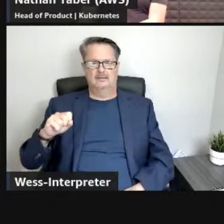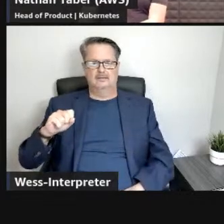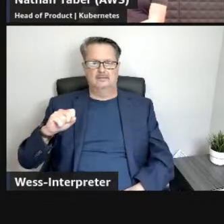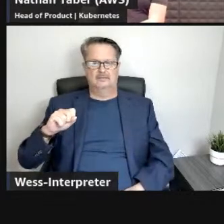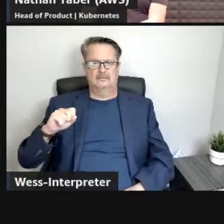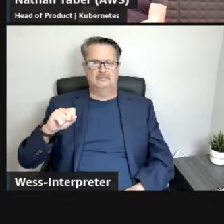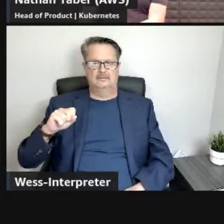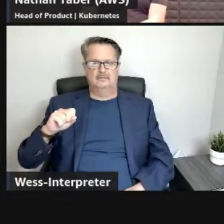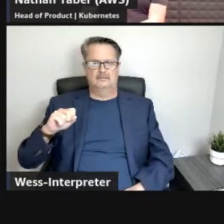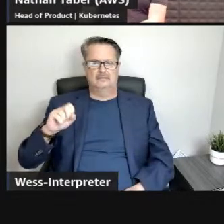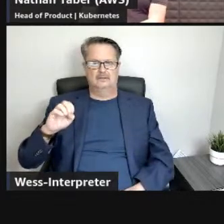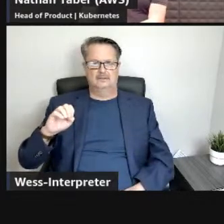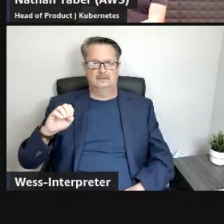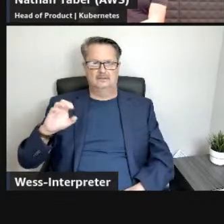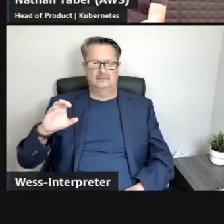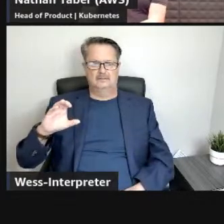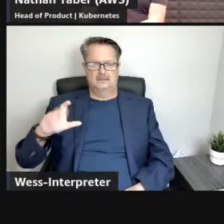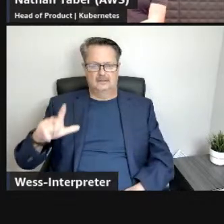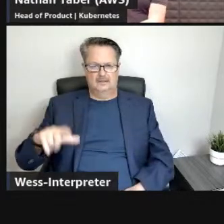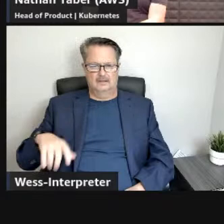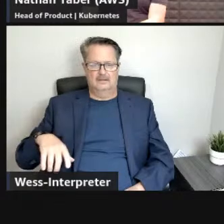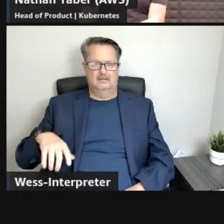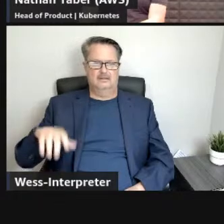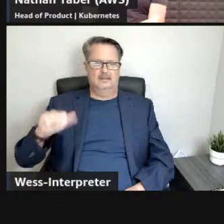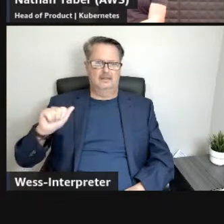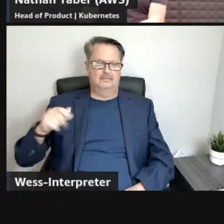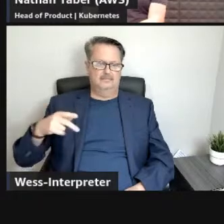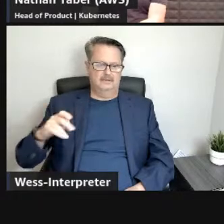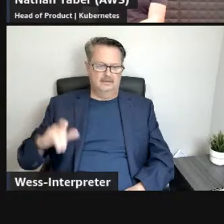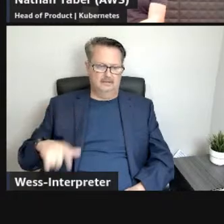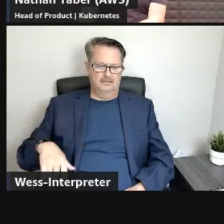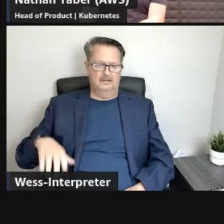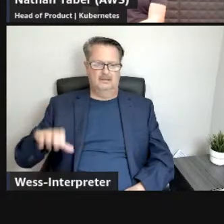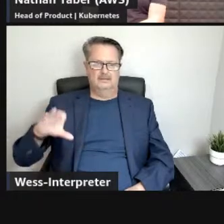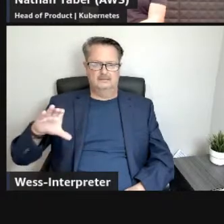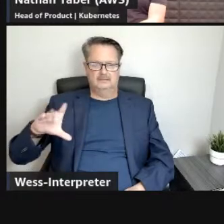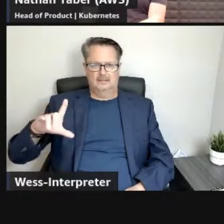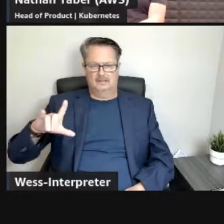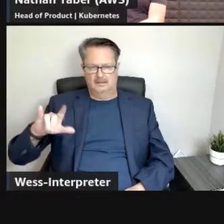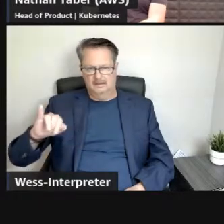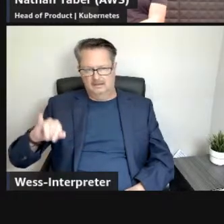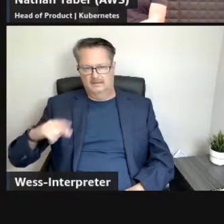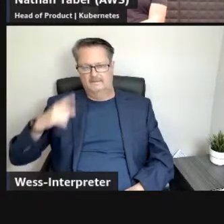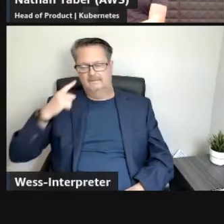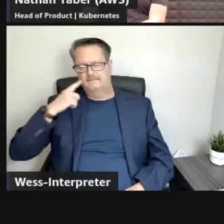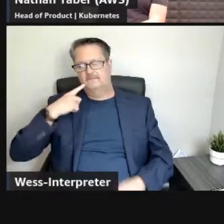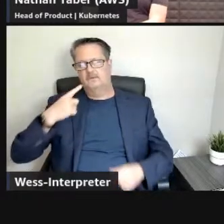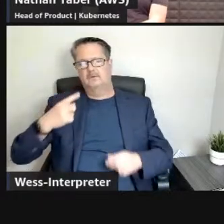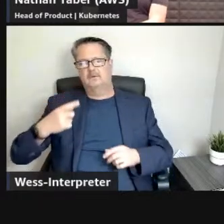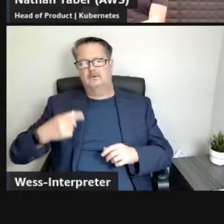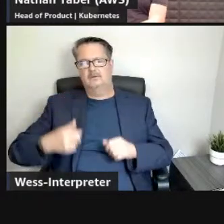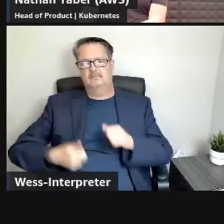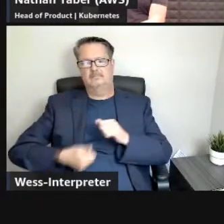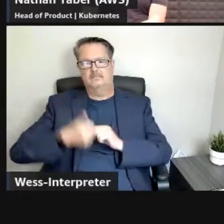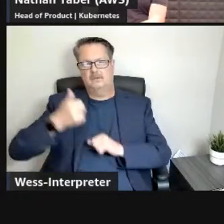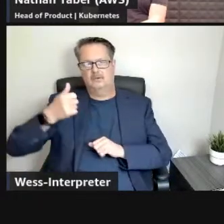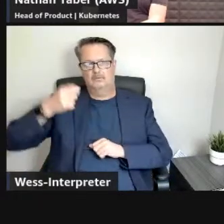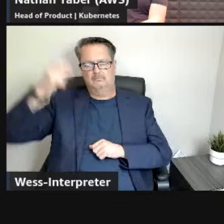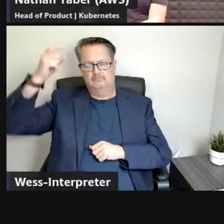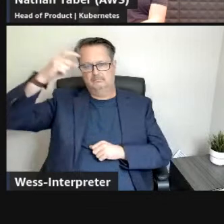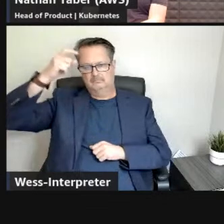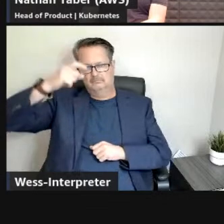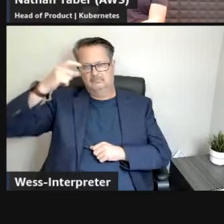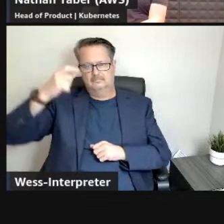you to achieve full automatic node provisioning and cost efficiency as part of every EKS cluster from the